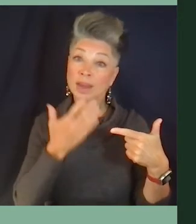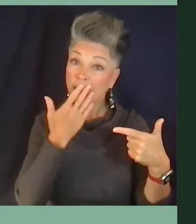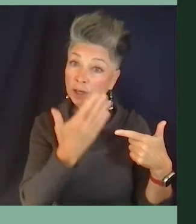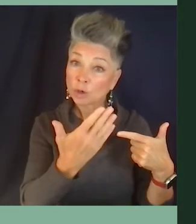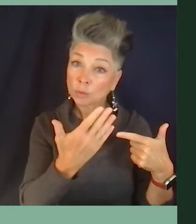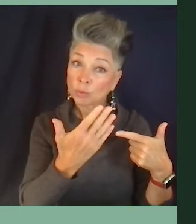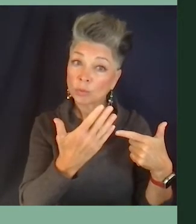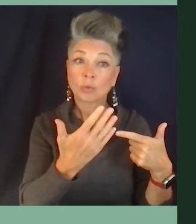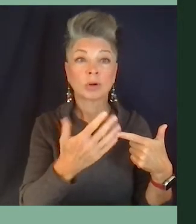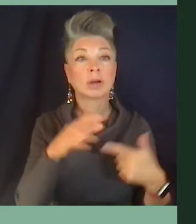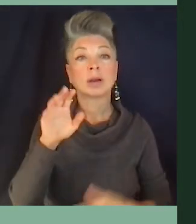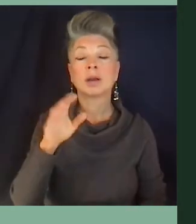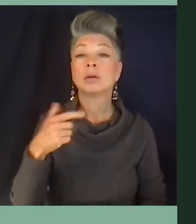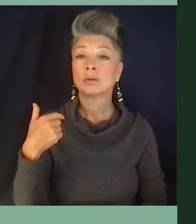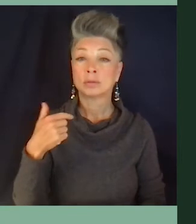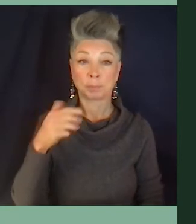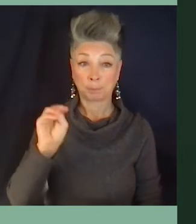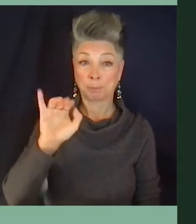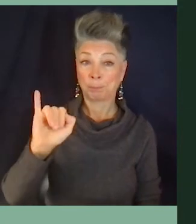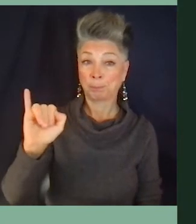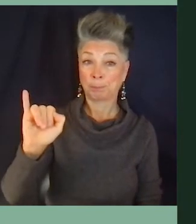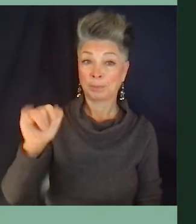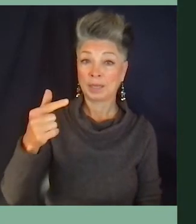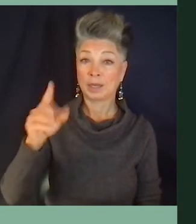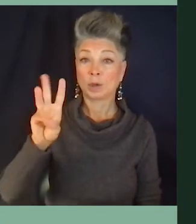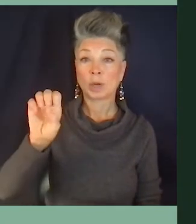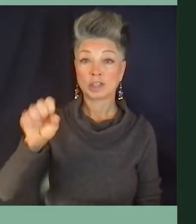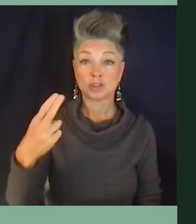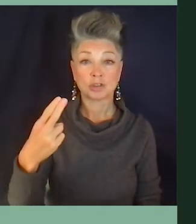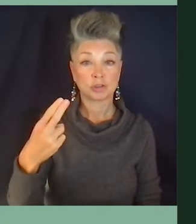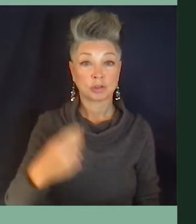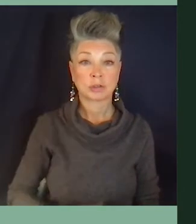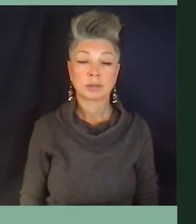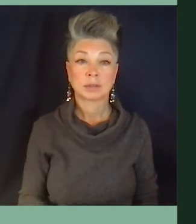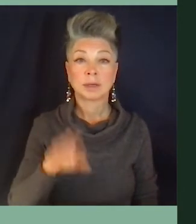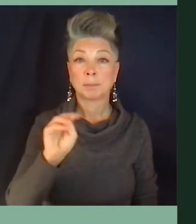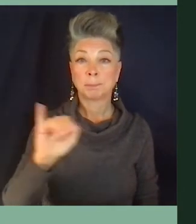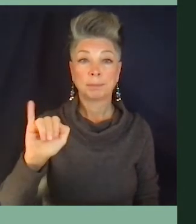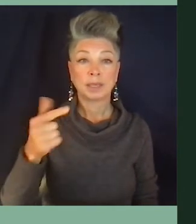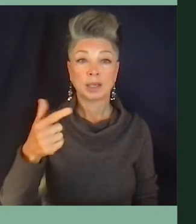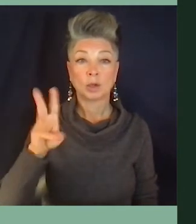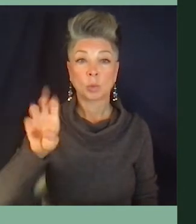The next word is thank you. We say miigwech.